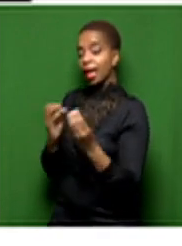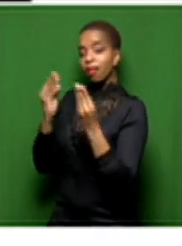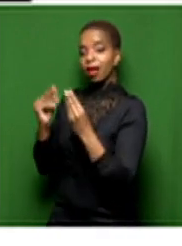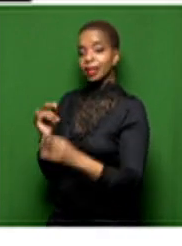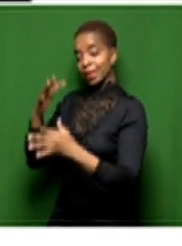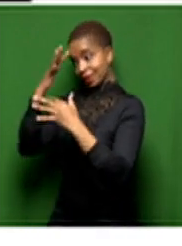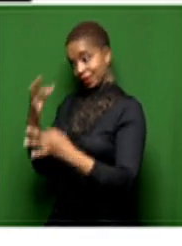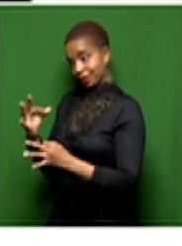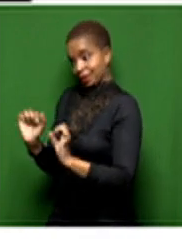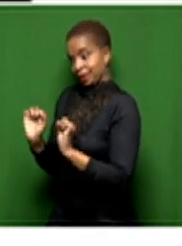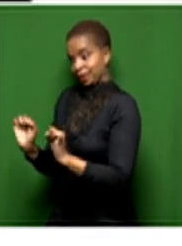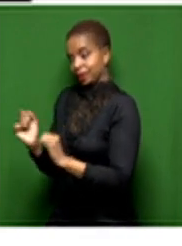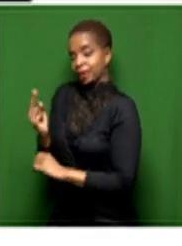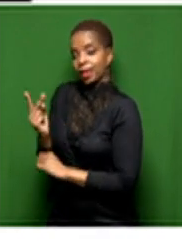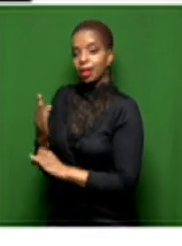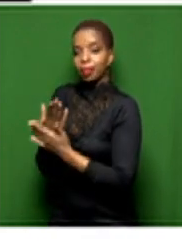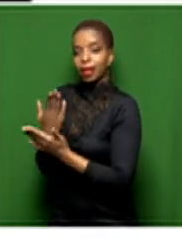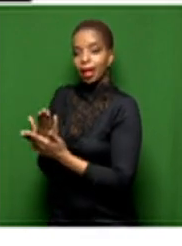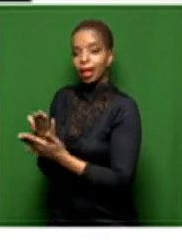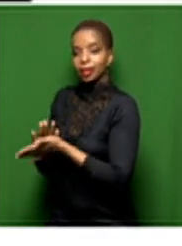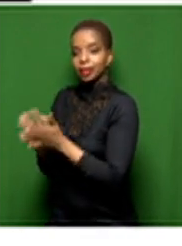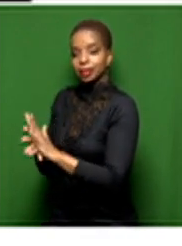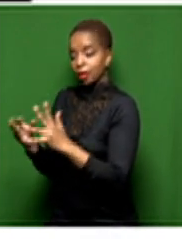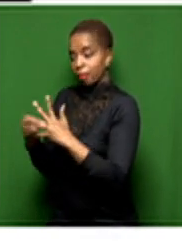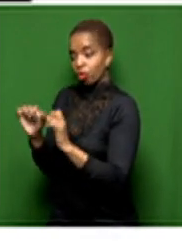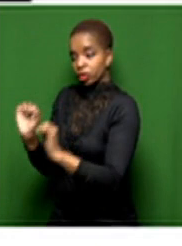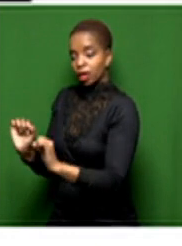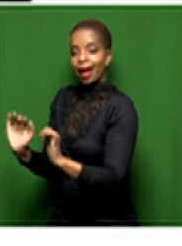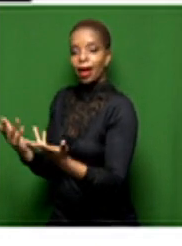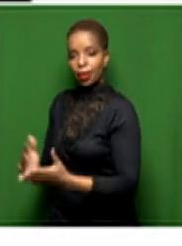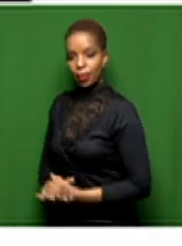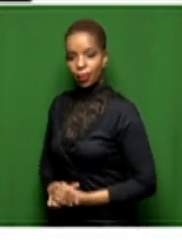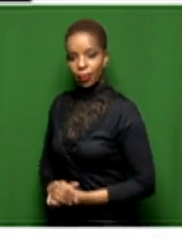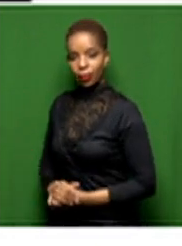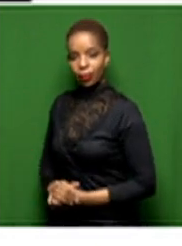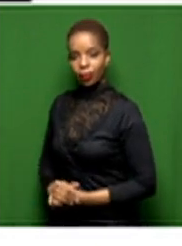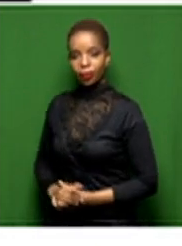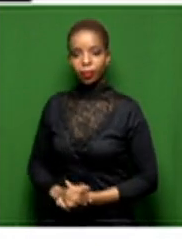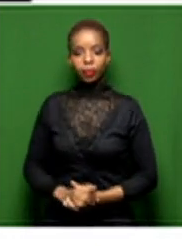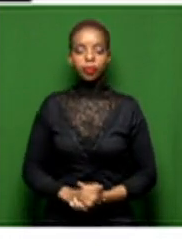decisions that it can have, or rather can have an impact on their marriage.